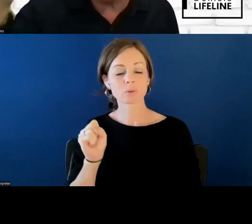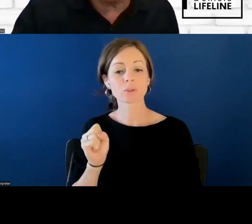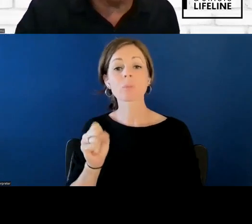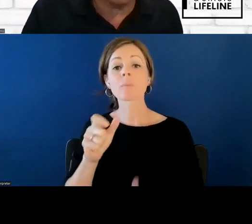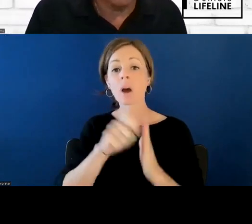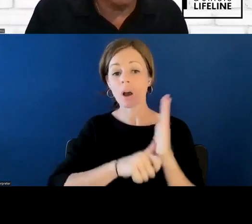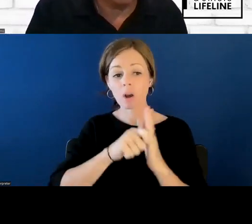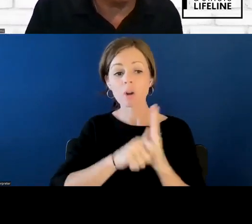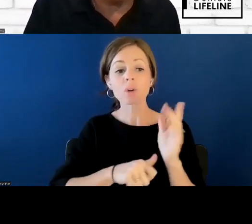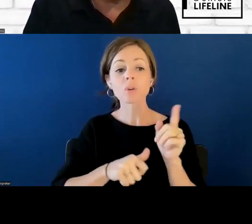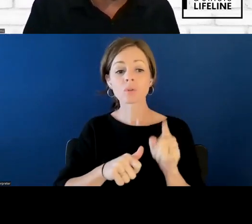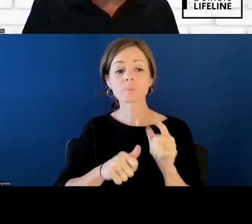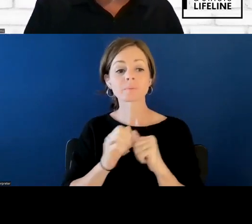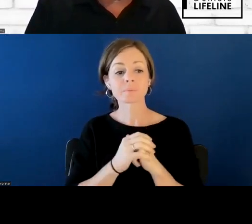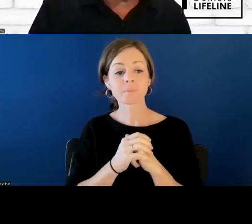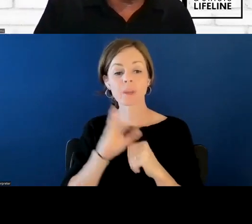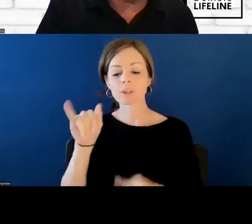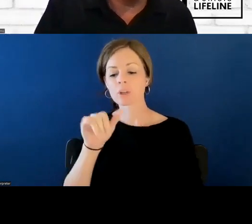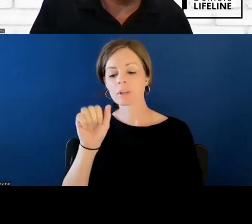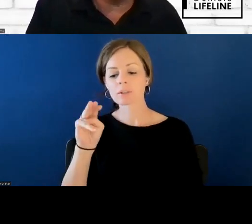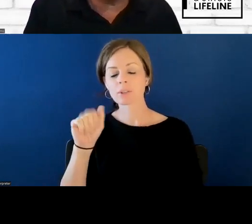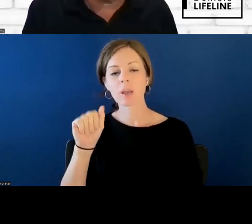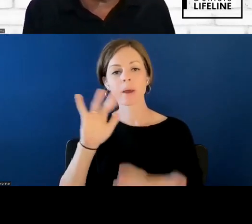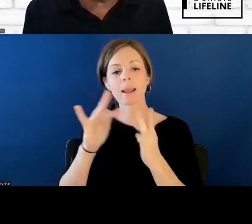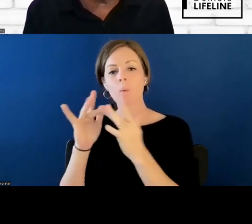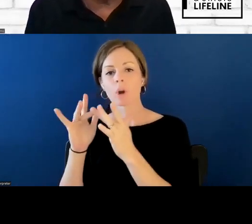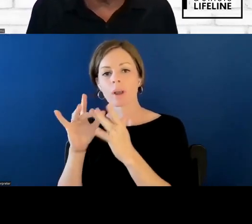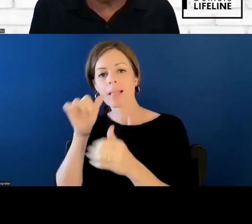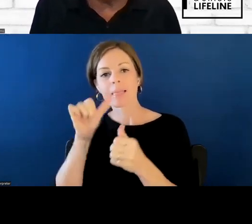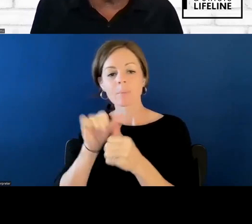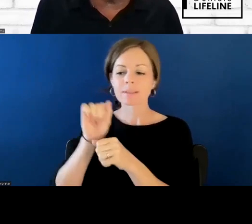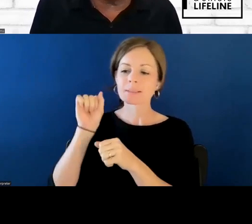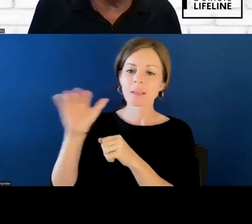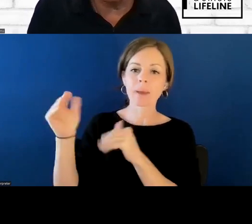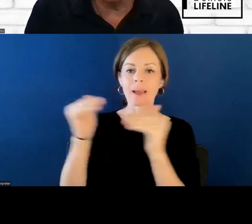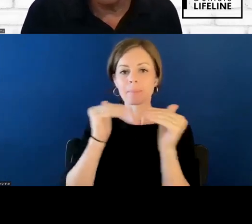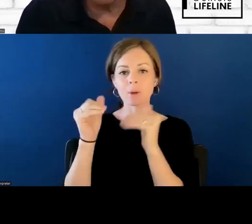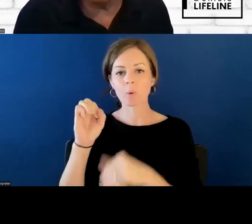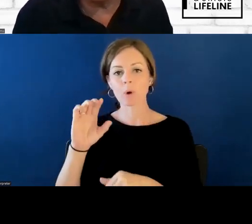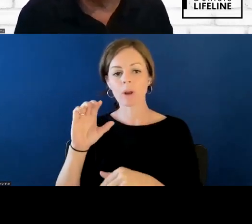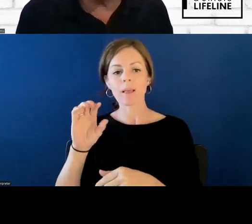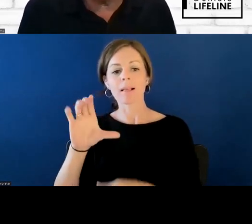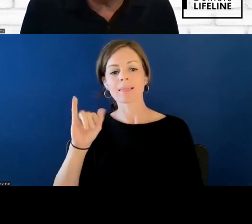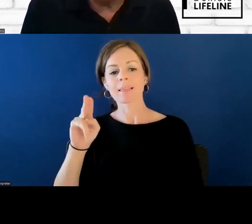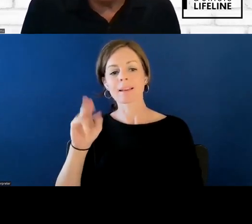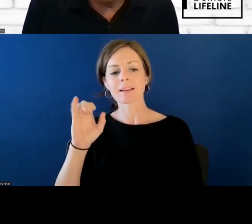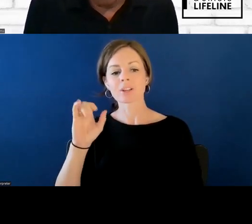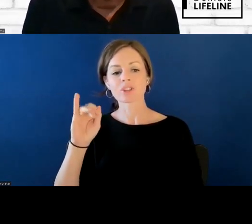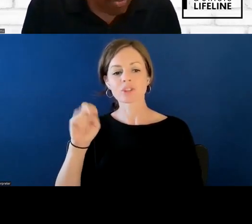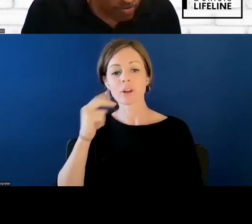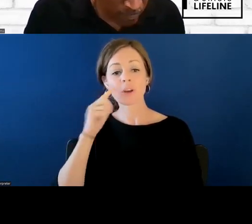the JAMA network that talked about caring letters sent by a clinician or peer to at-risk veterans. And this was